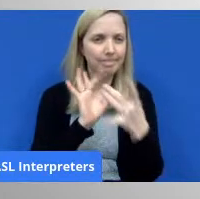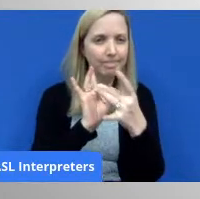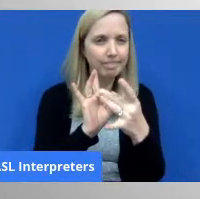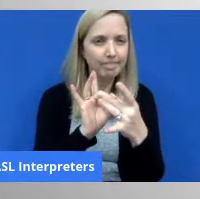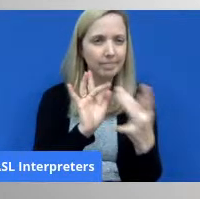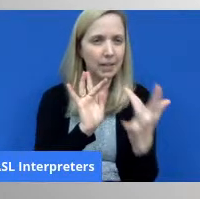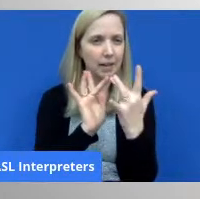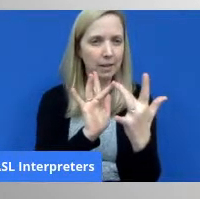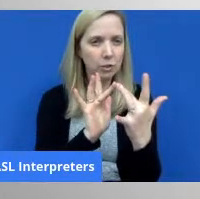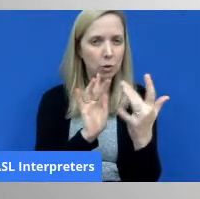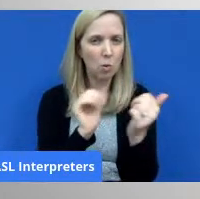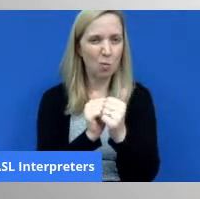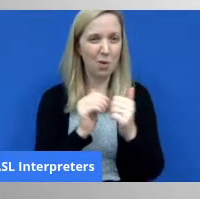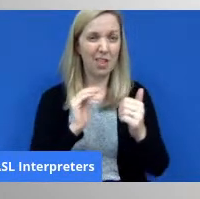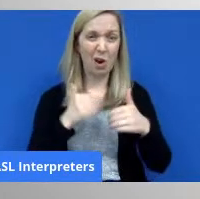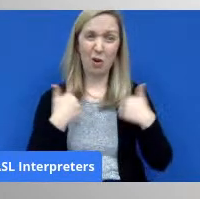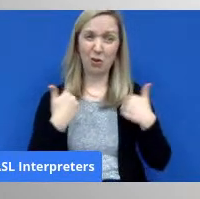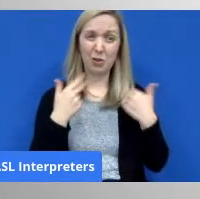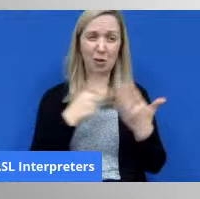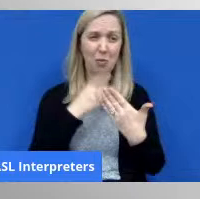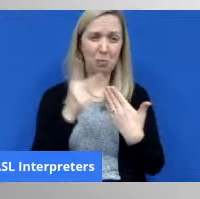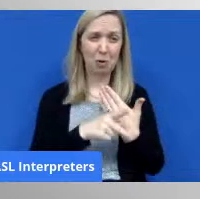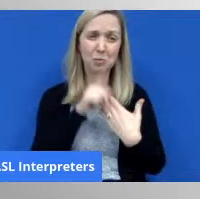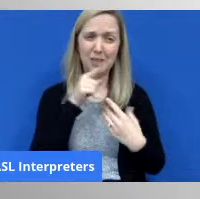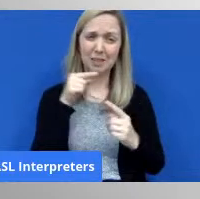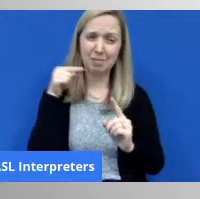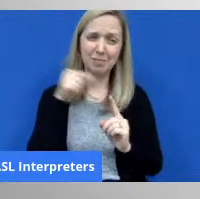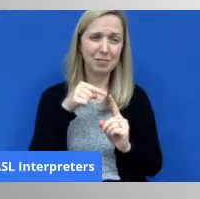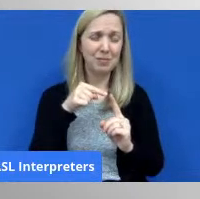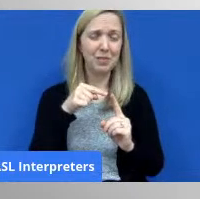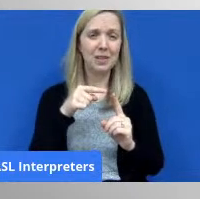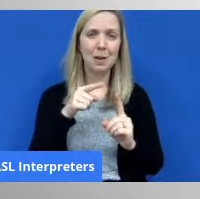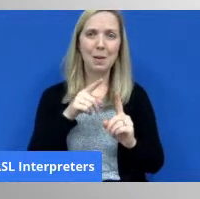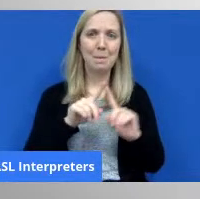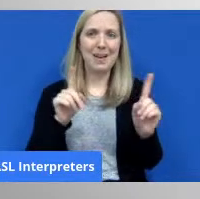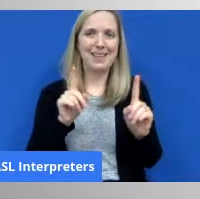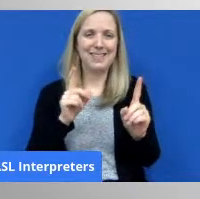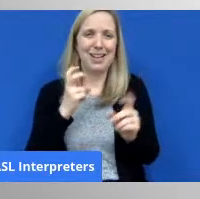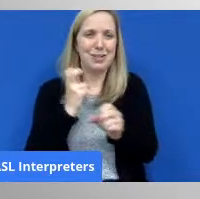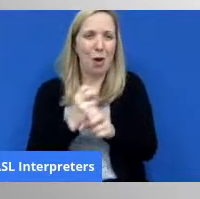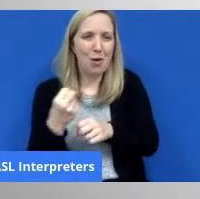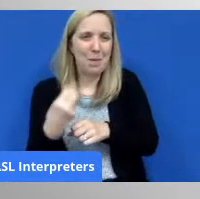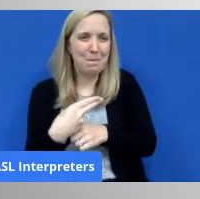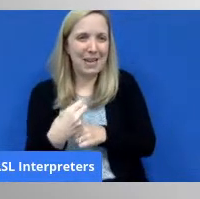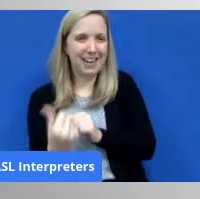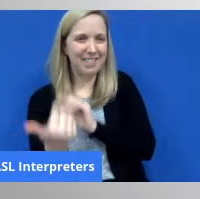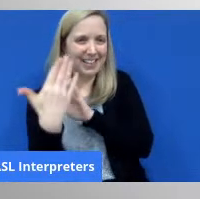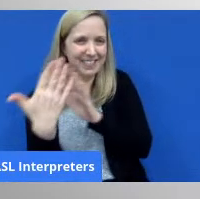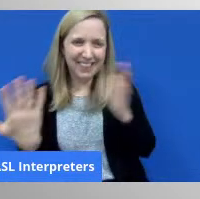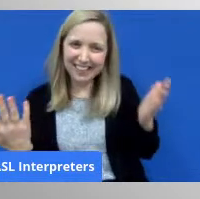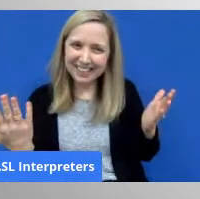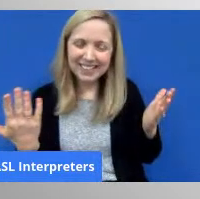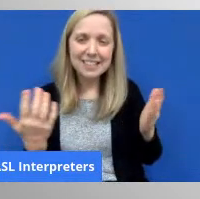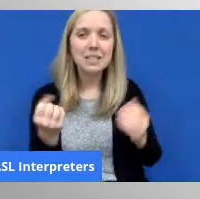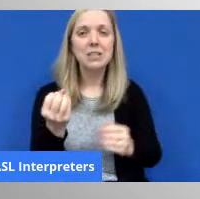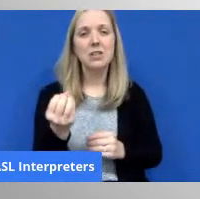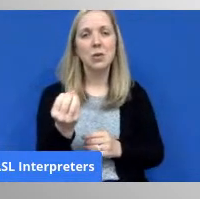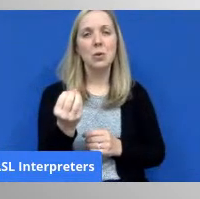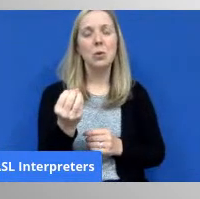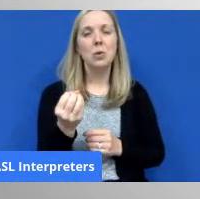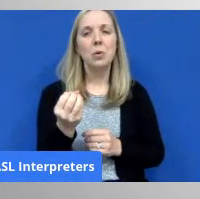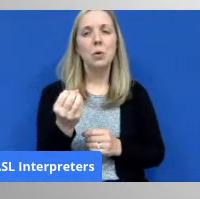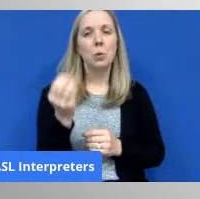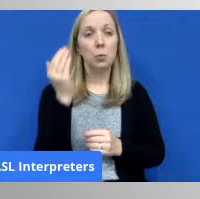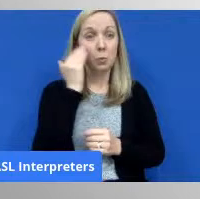But you can't beat some of these face-to-face offerings, and particularly given where we know that there's a real gap and